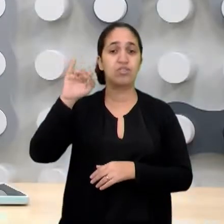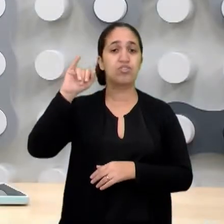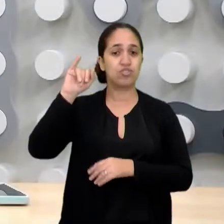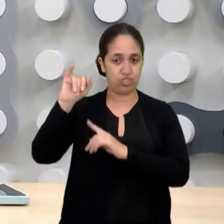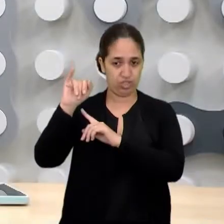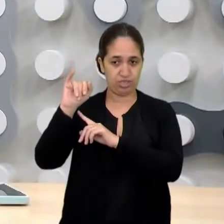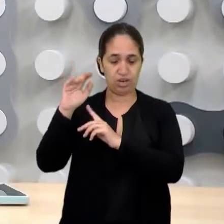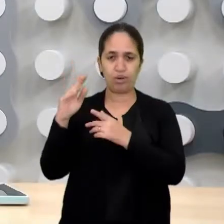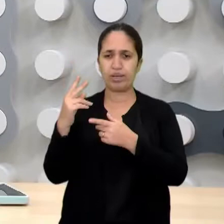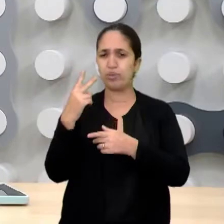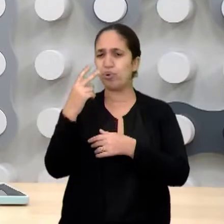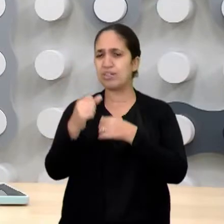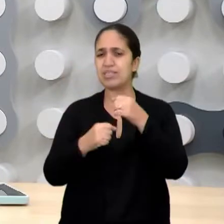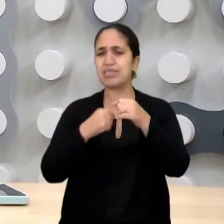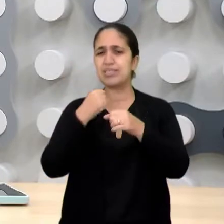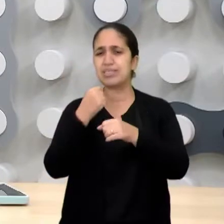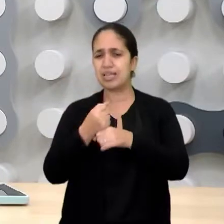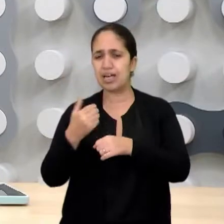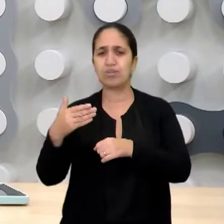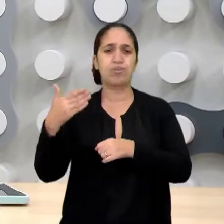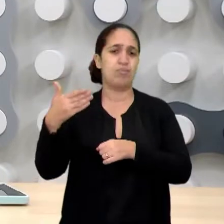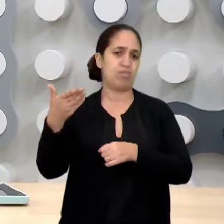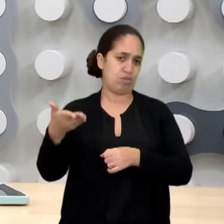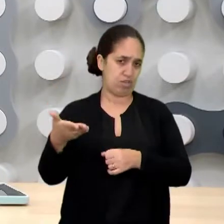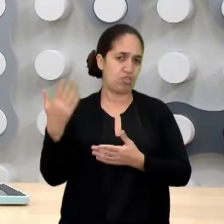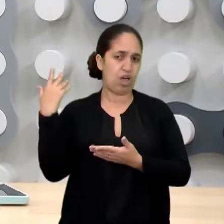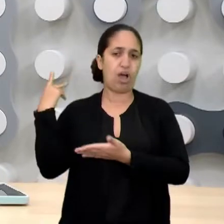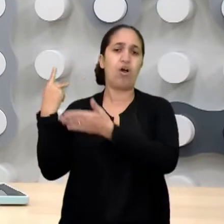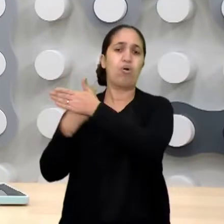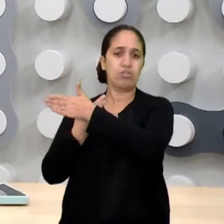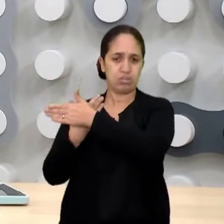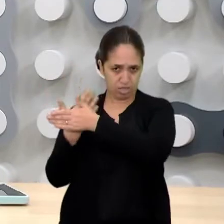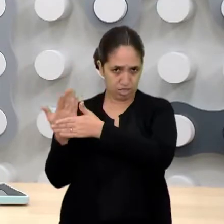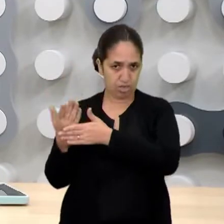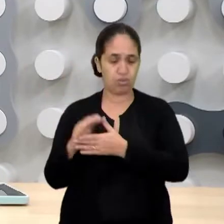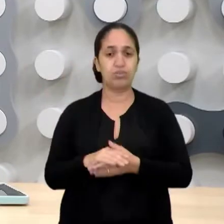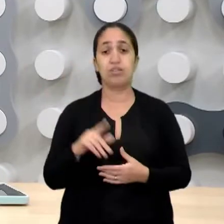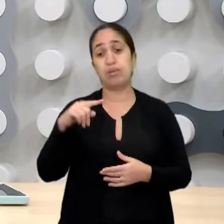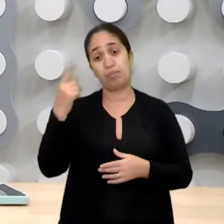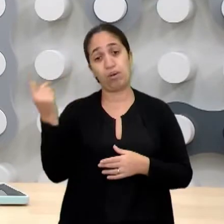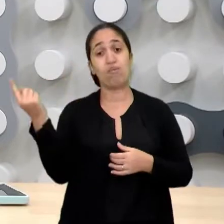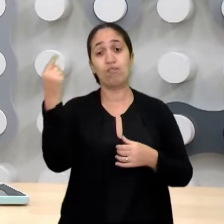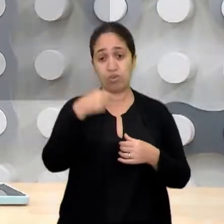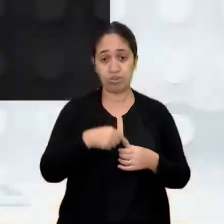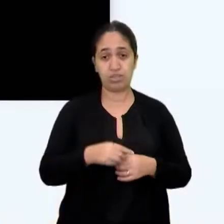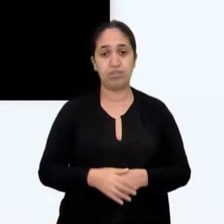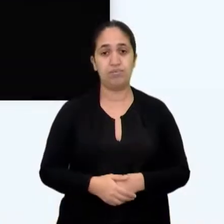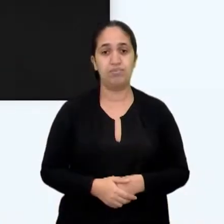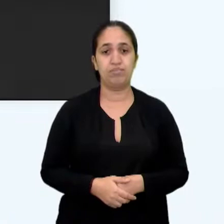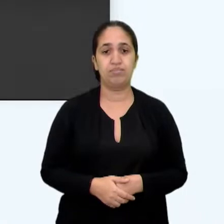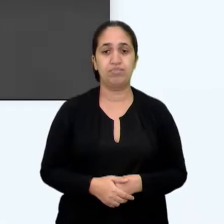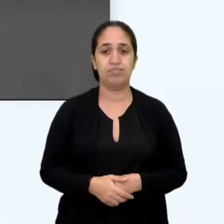de 2 anos, né, de ter acontecido esse terremoto. Aí daqui a pouco nós voltamos.